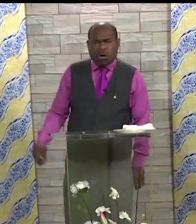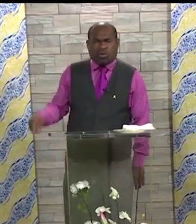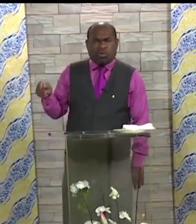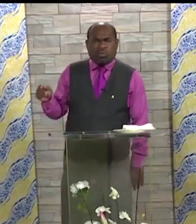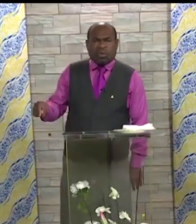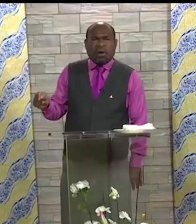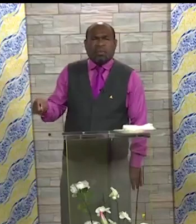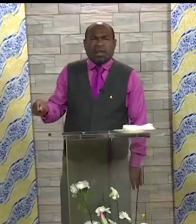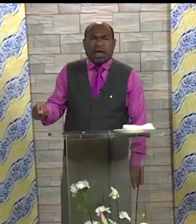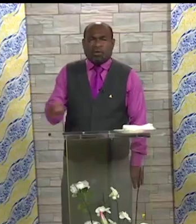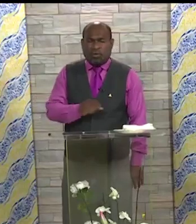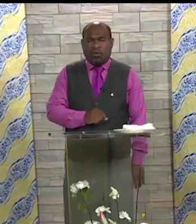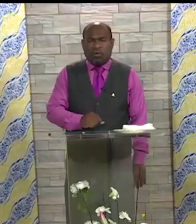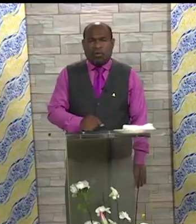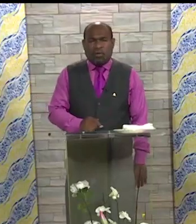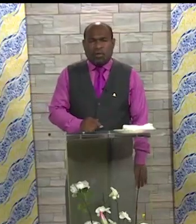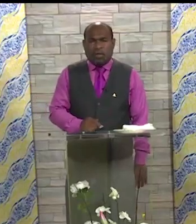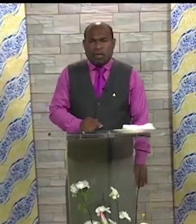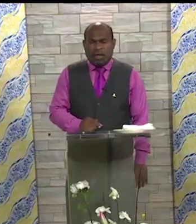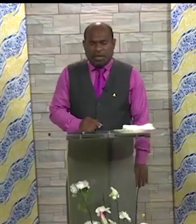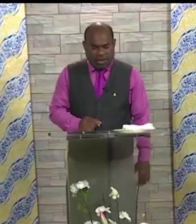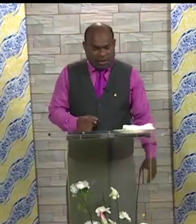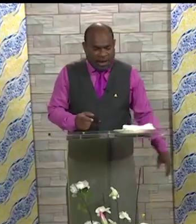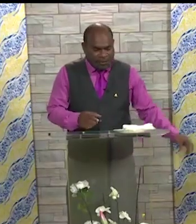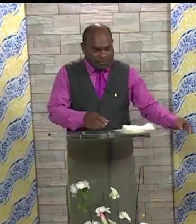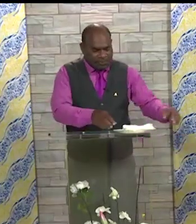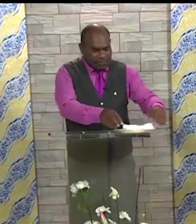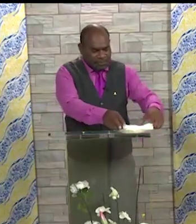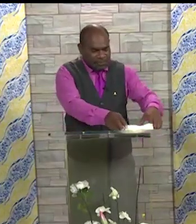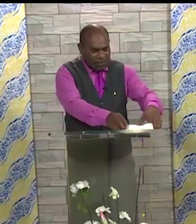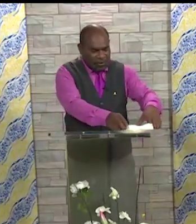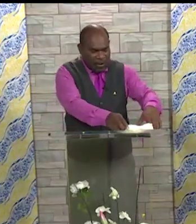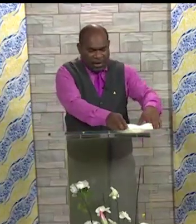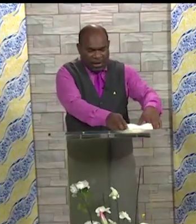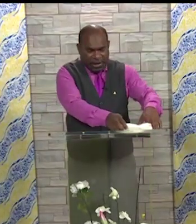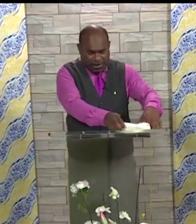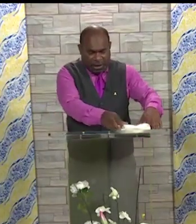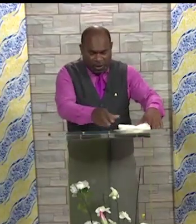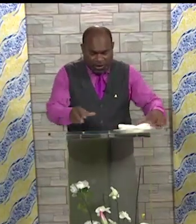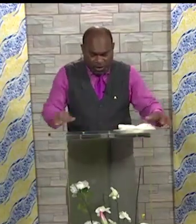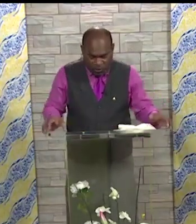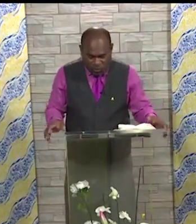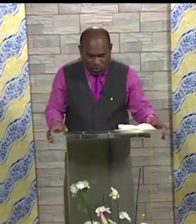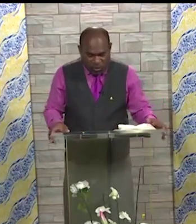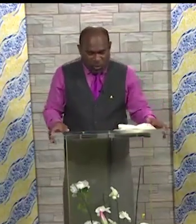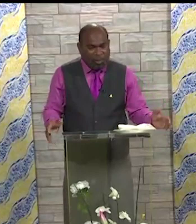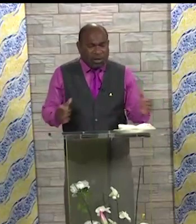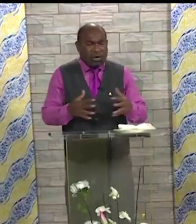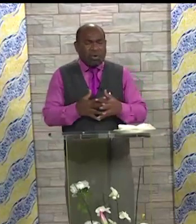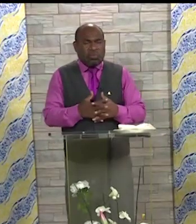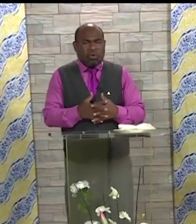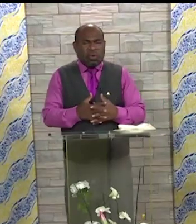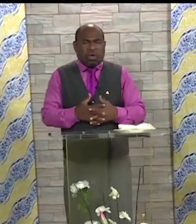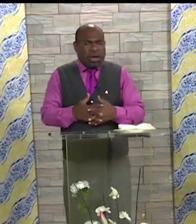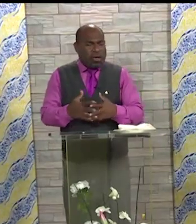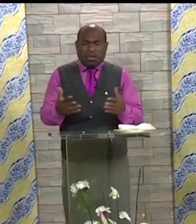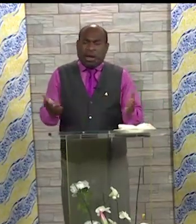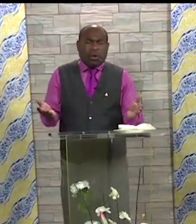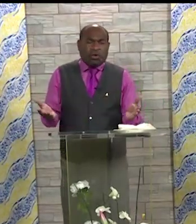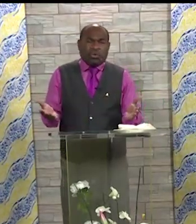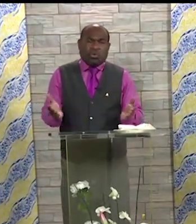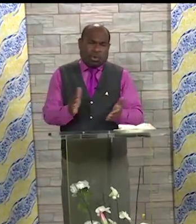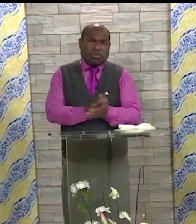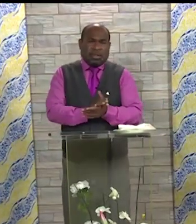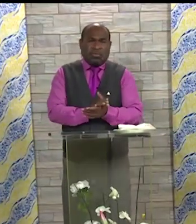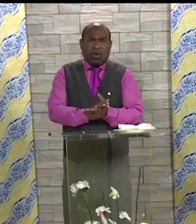malangi, kibuwa na dhorobo I wala-wala dhago. Ya, kila, oya na italo ni chisu, membole tira una ruago. Kila,